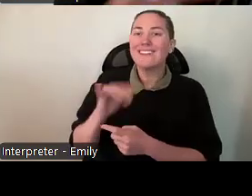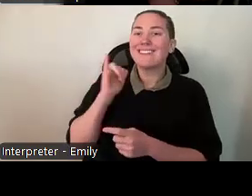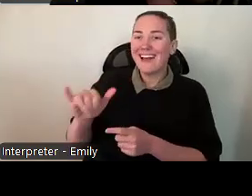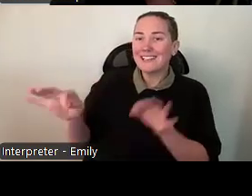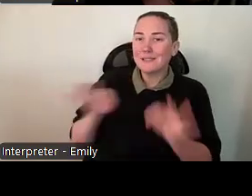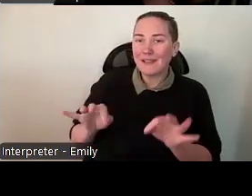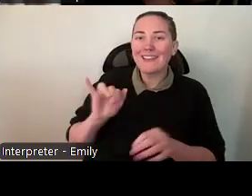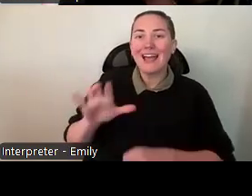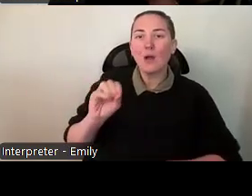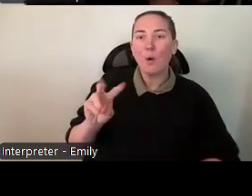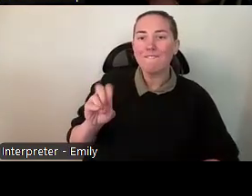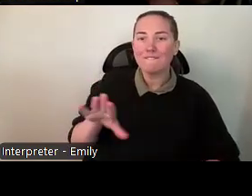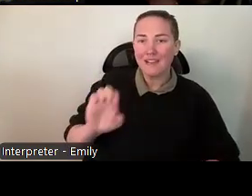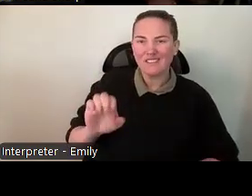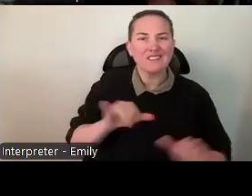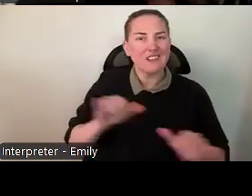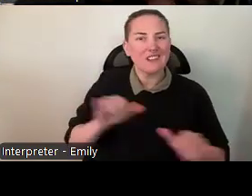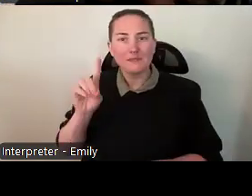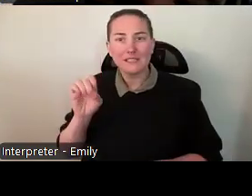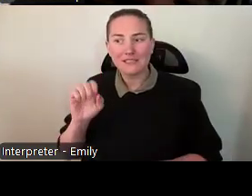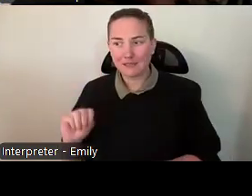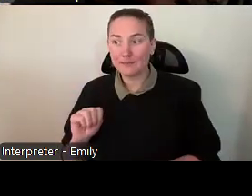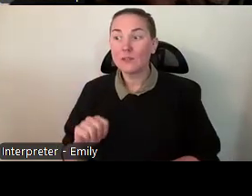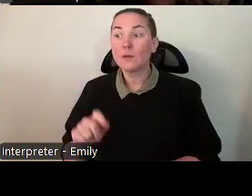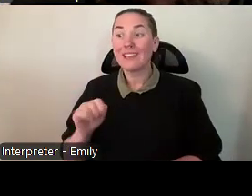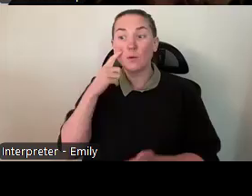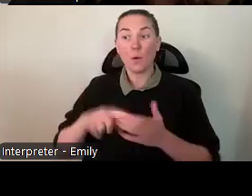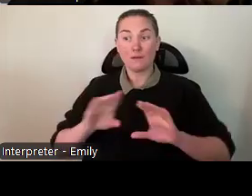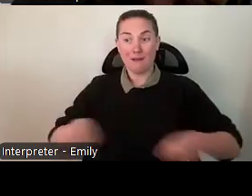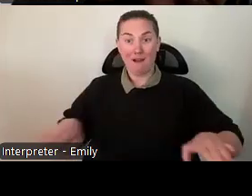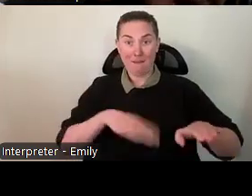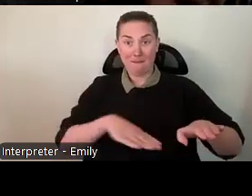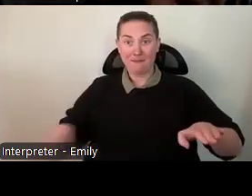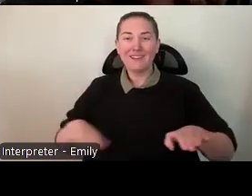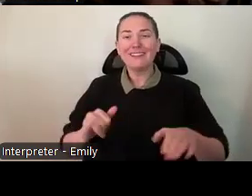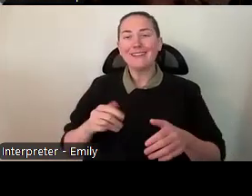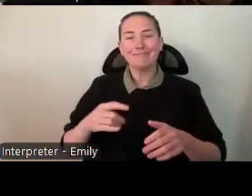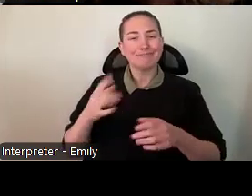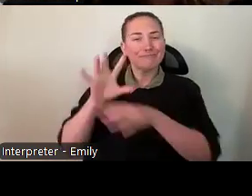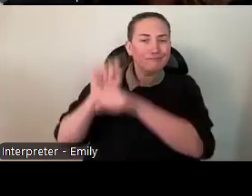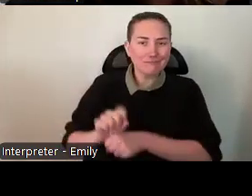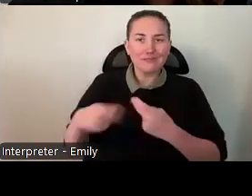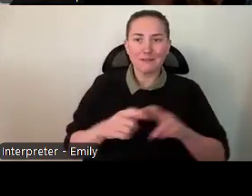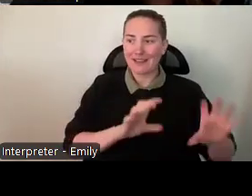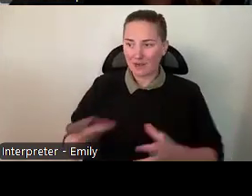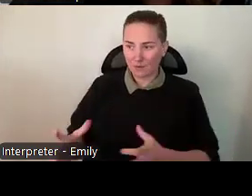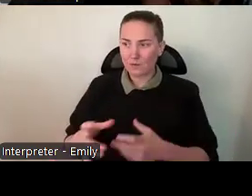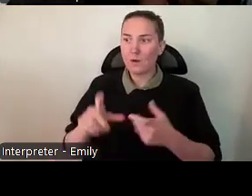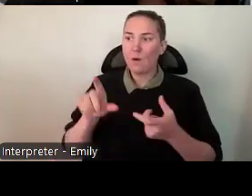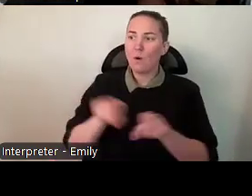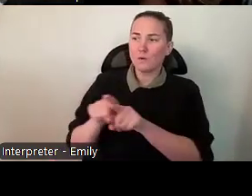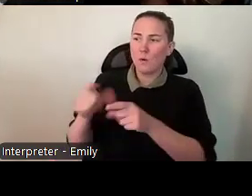symptoms that we find in the DSM. So here at the bottom are all of our old traditional categories, and what the HiTOP